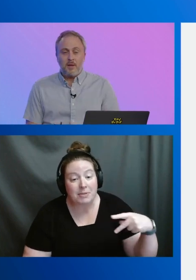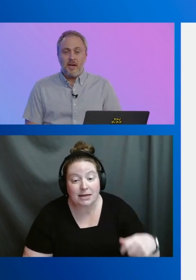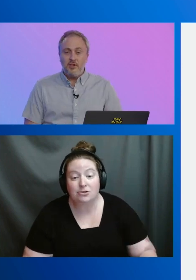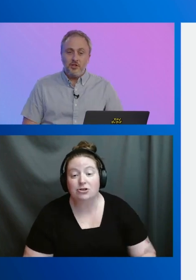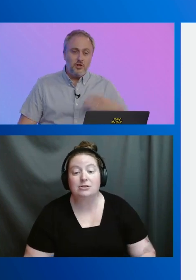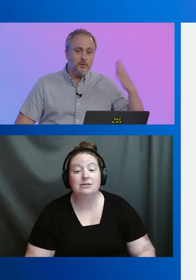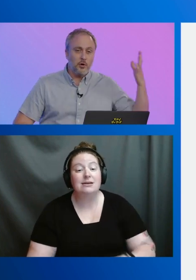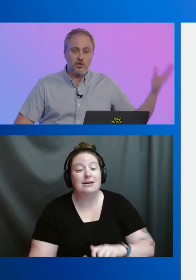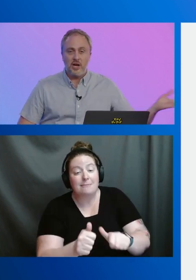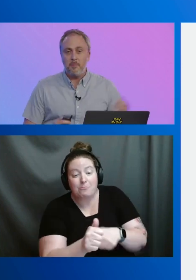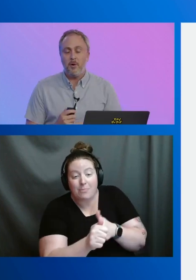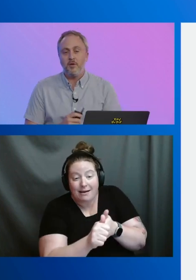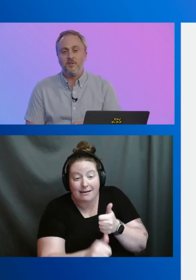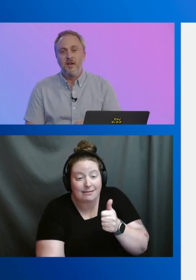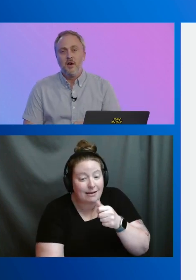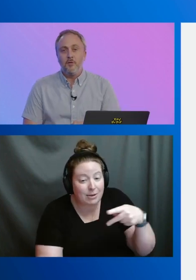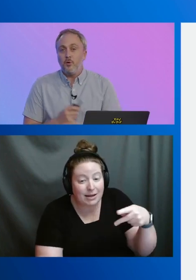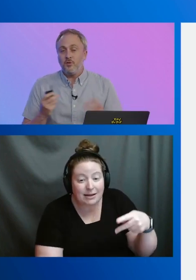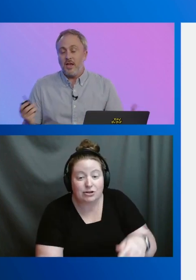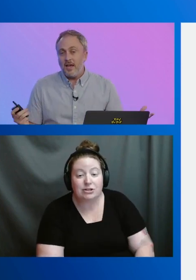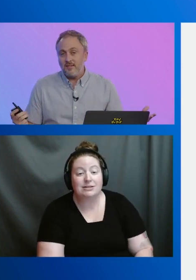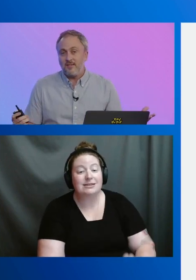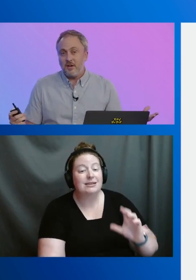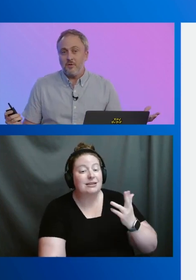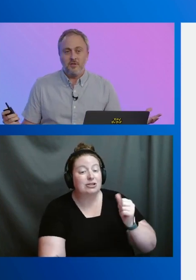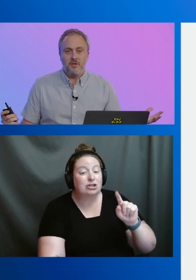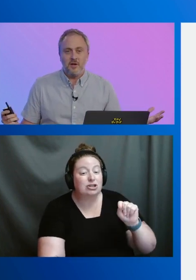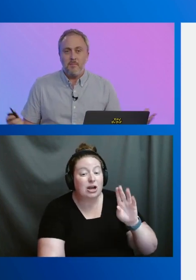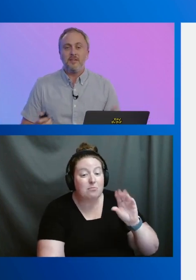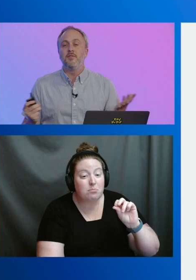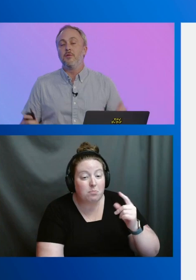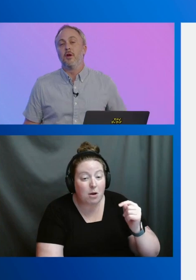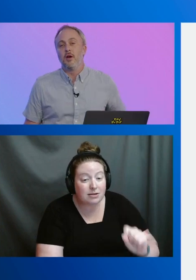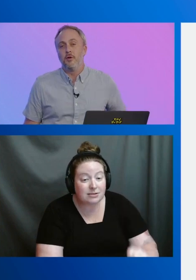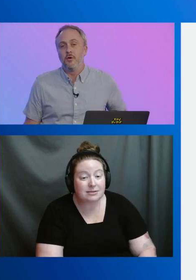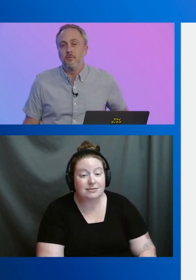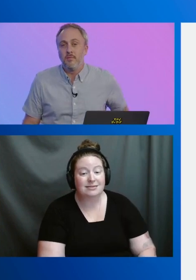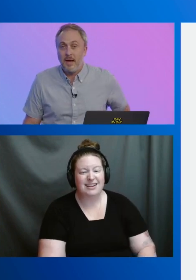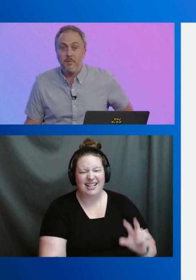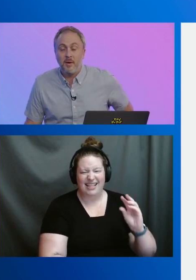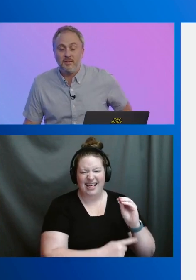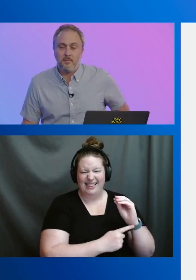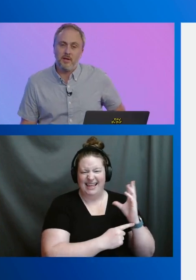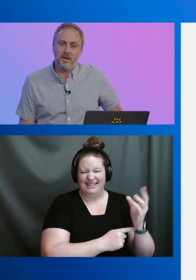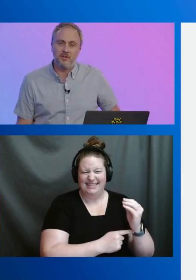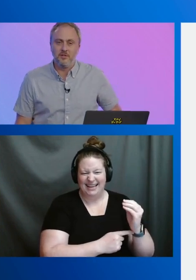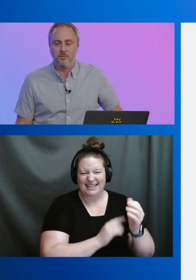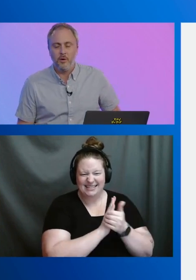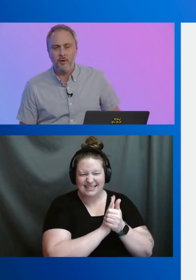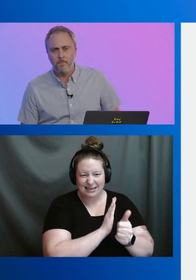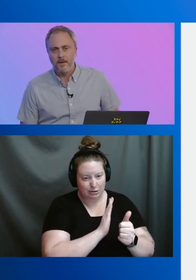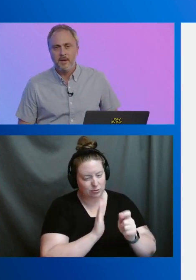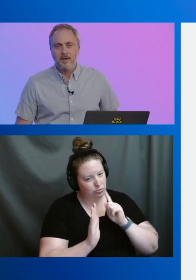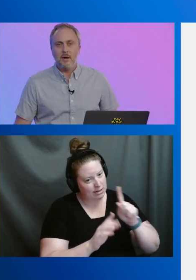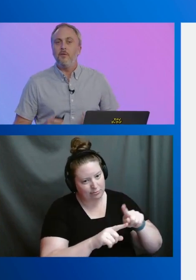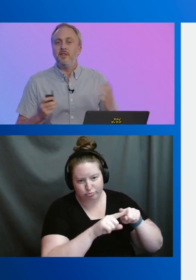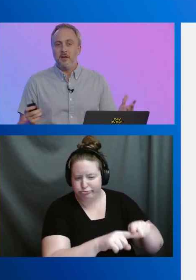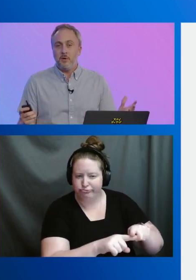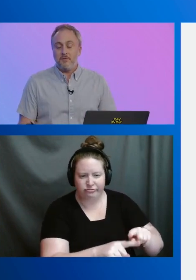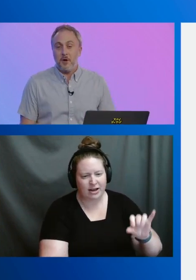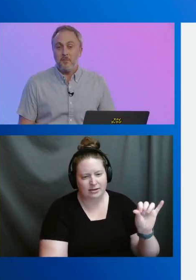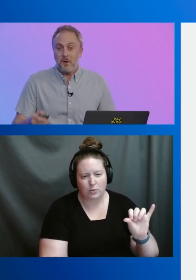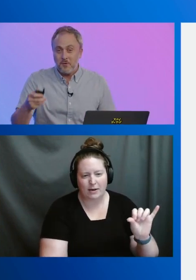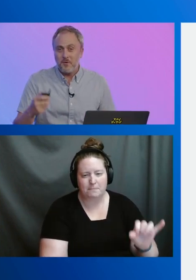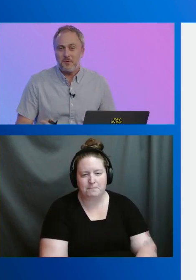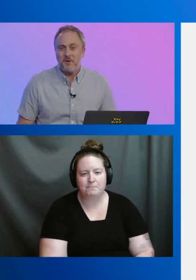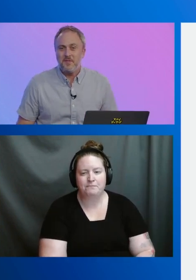back-end applications. You've got chatbots. Of course, Alexa skills is massively reliant on Lambda-based applications as well. Now, obviously, I don't